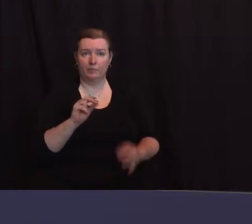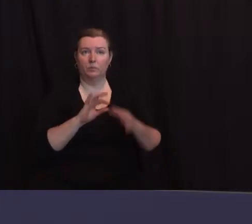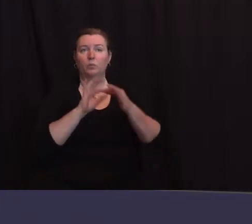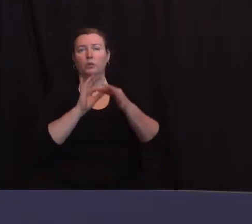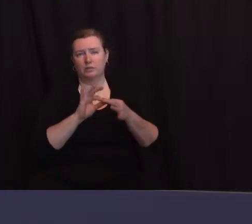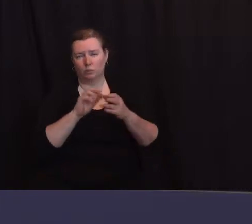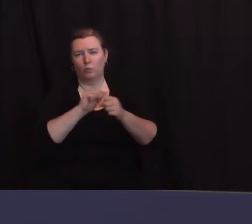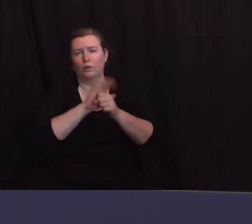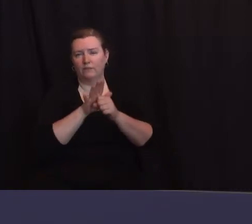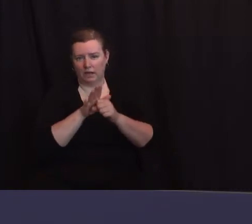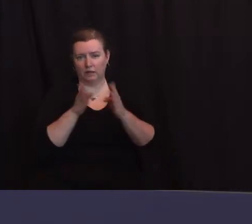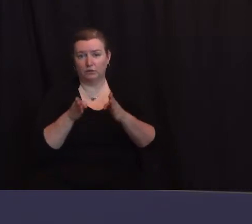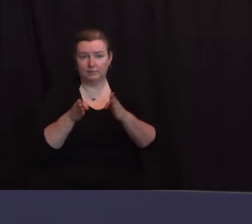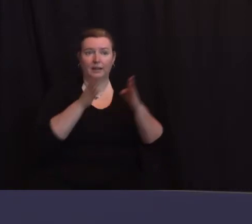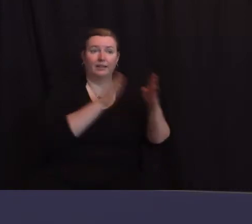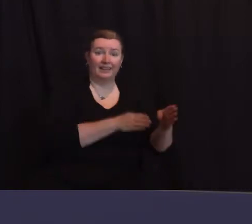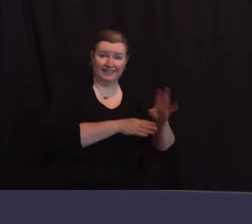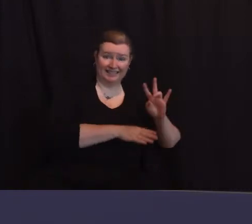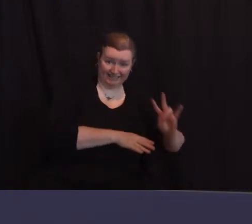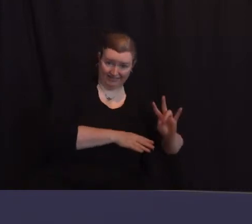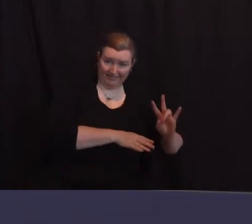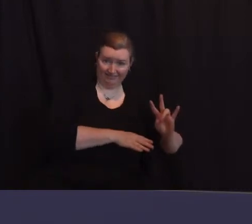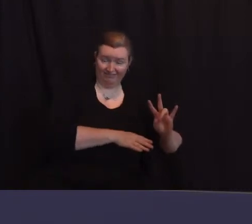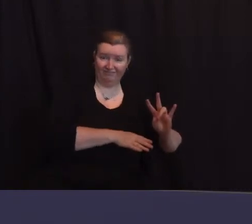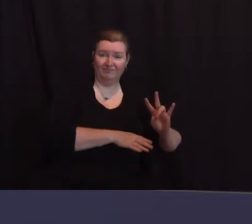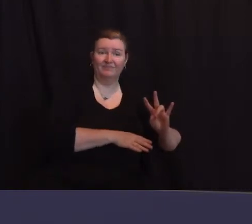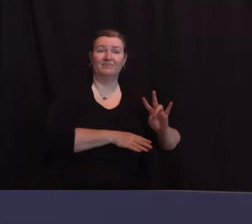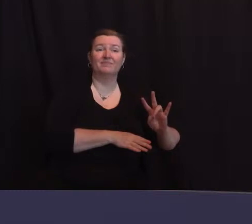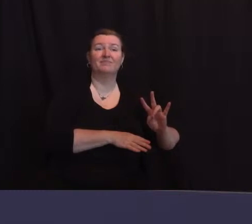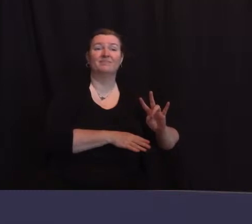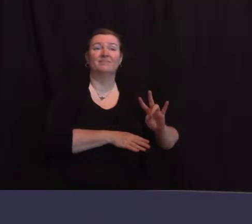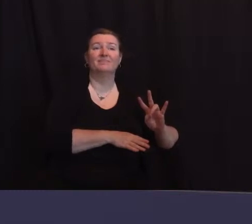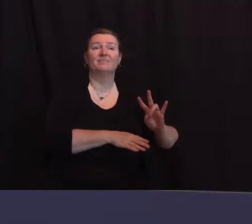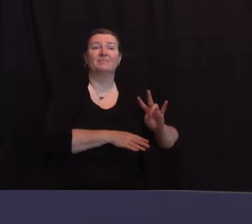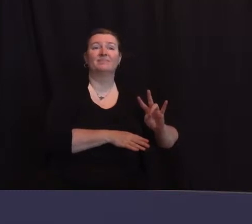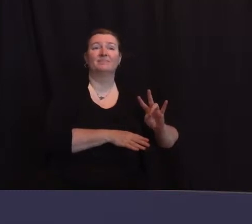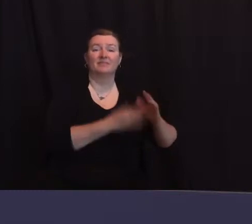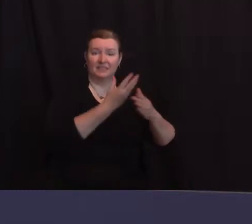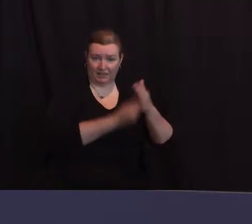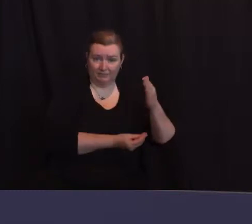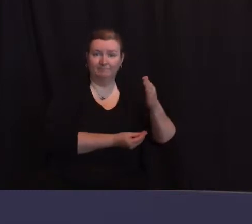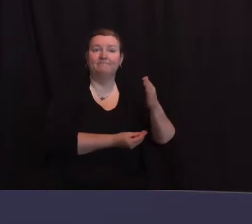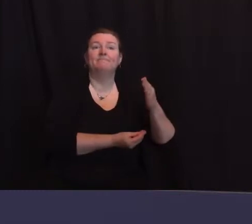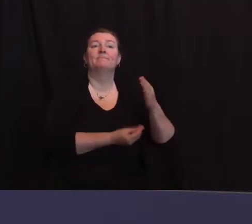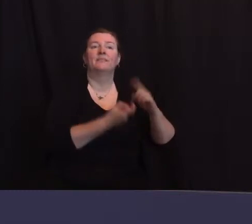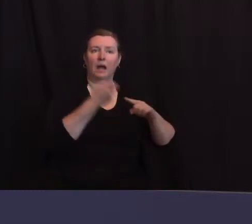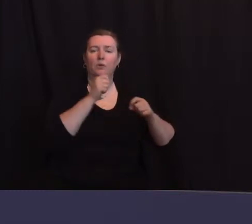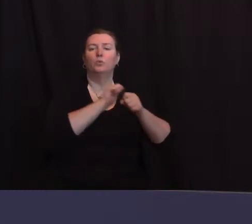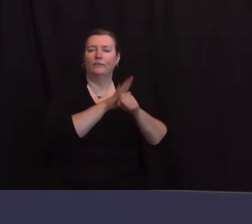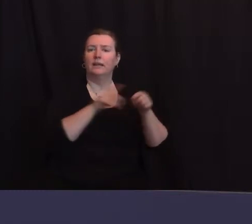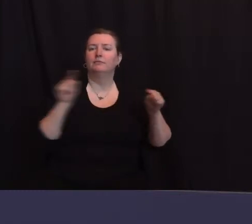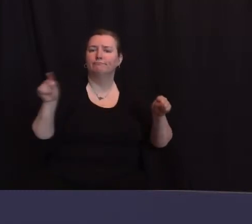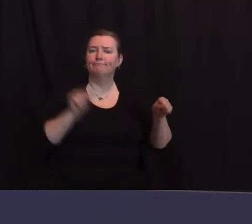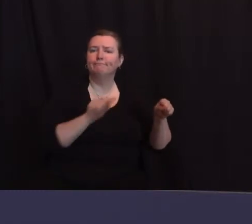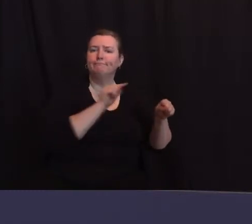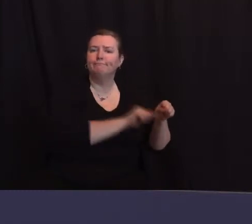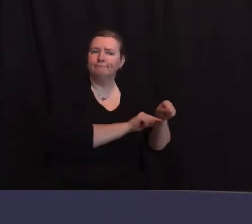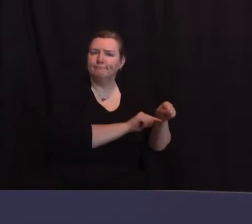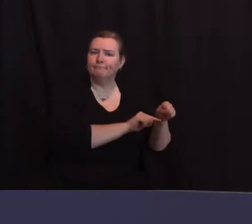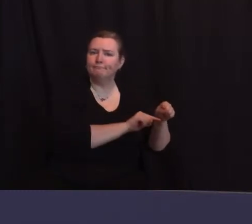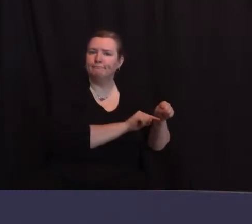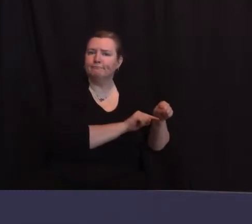COVID-19, and 7 of those individuals were reported, their deaths were reported to be related to COVID-19.